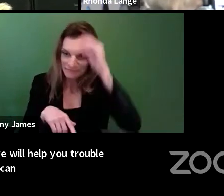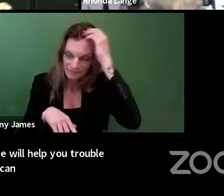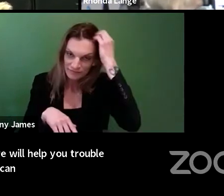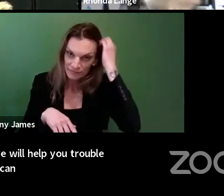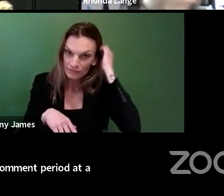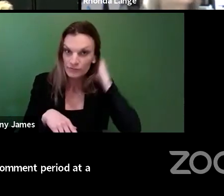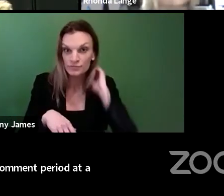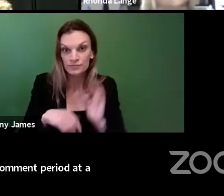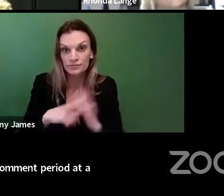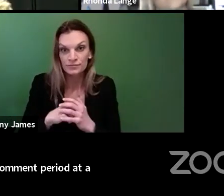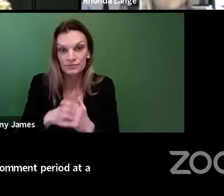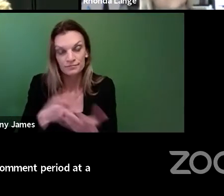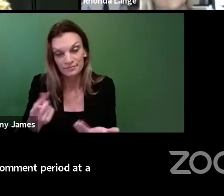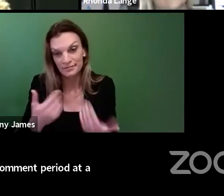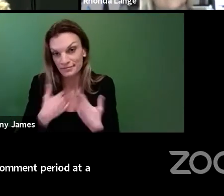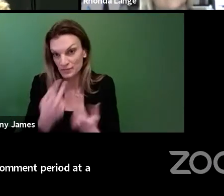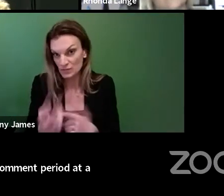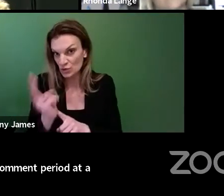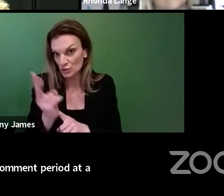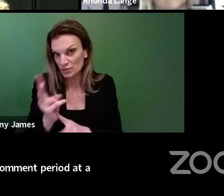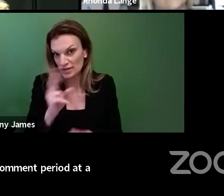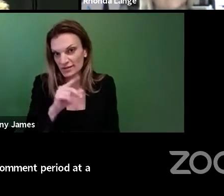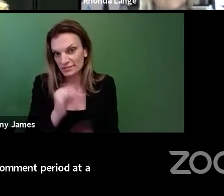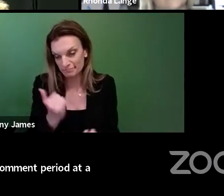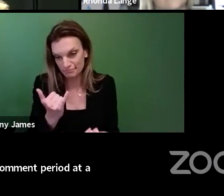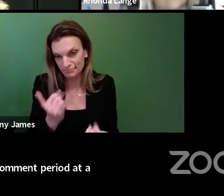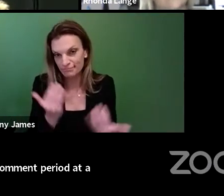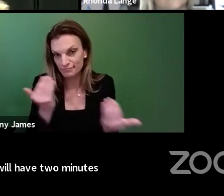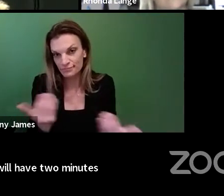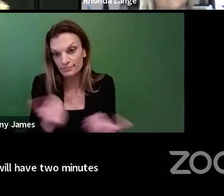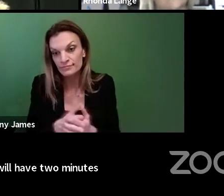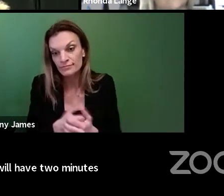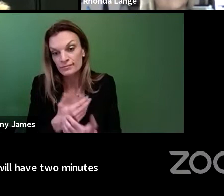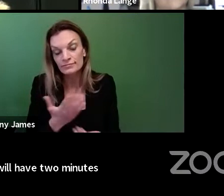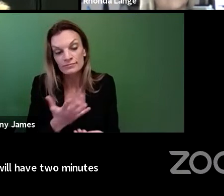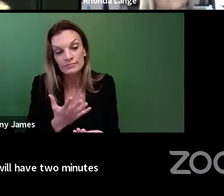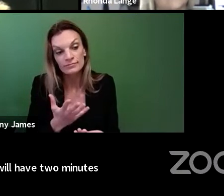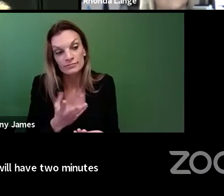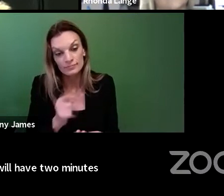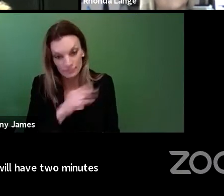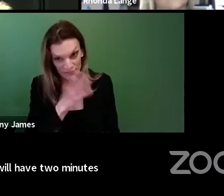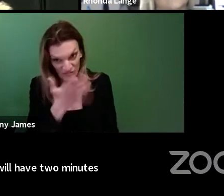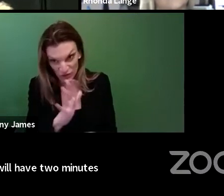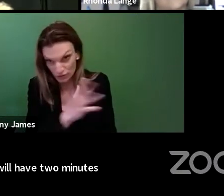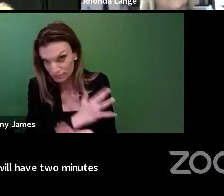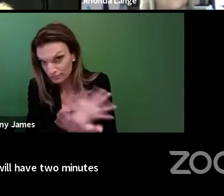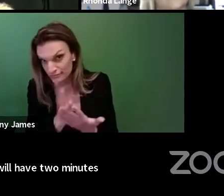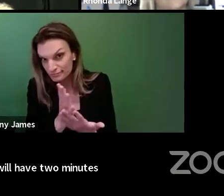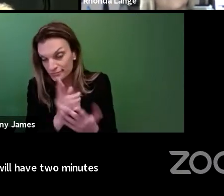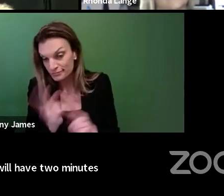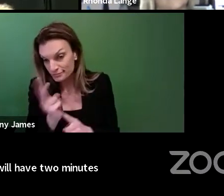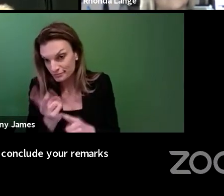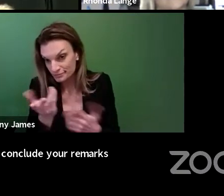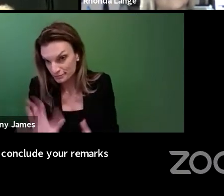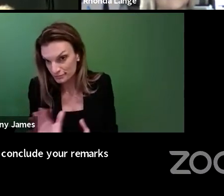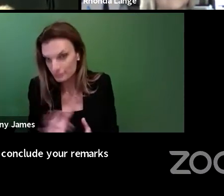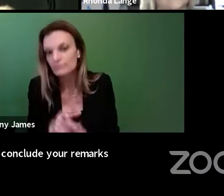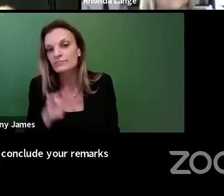meeting. You'll have 2 minutes to address the commission. Please conclude your remarks when your 2 minutes has ended